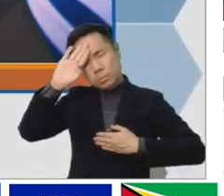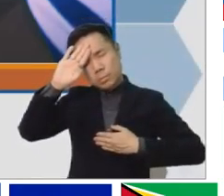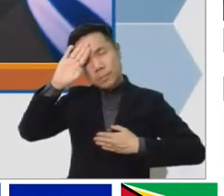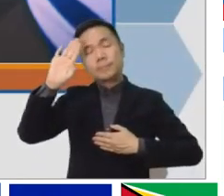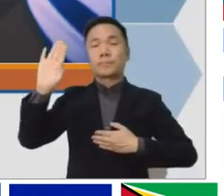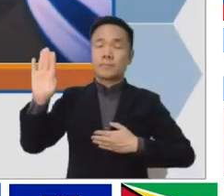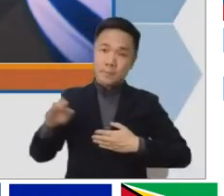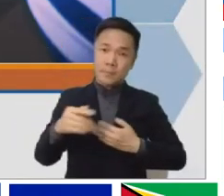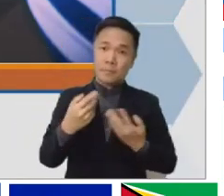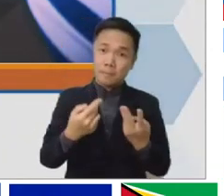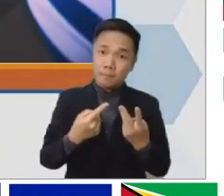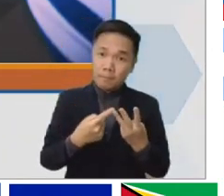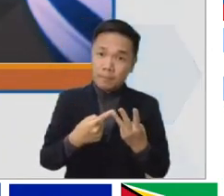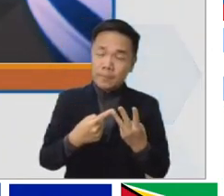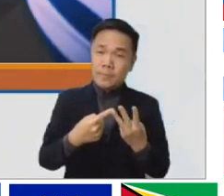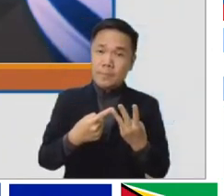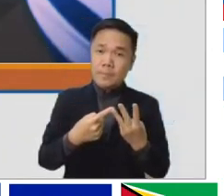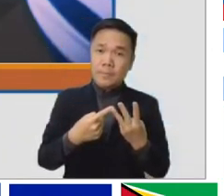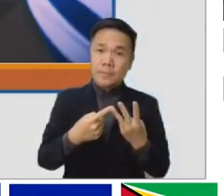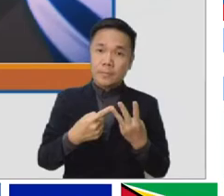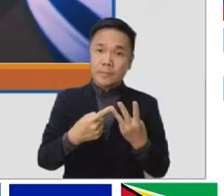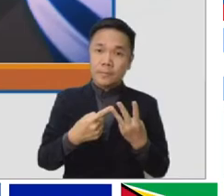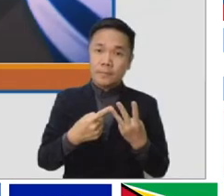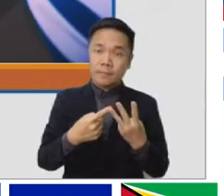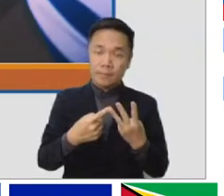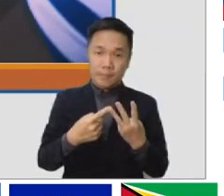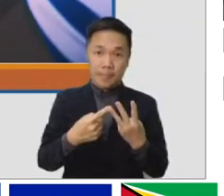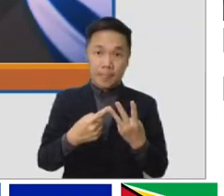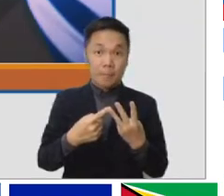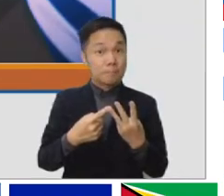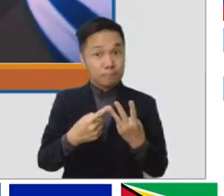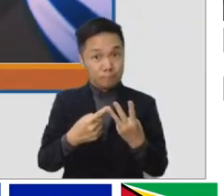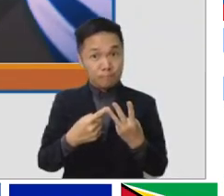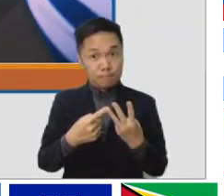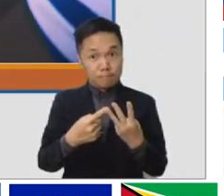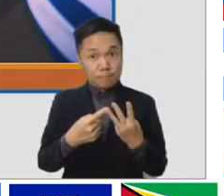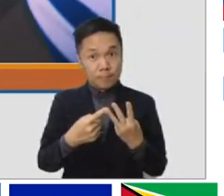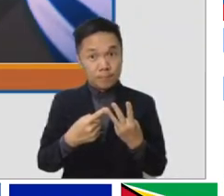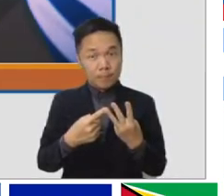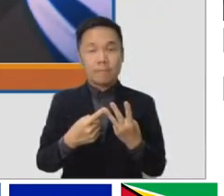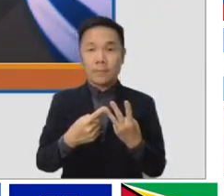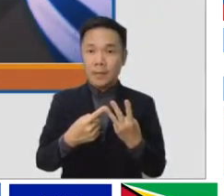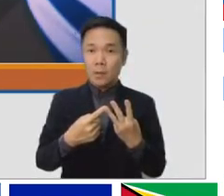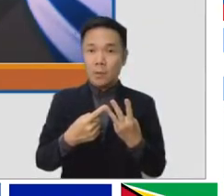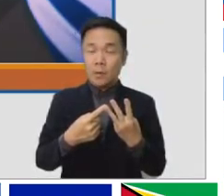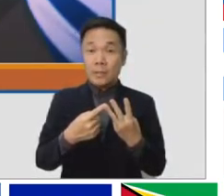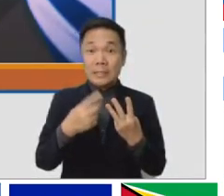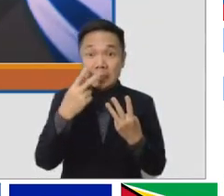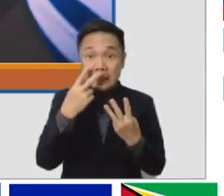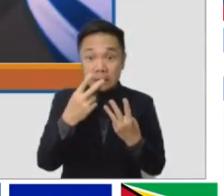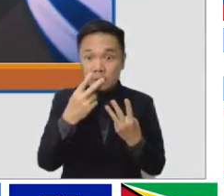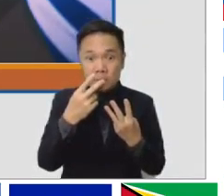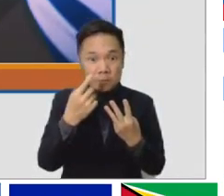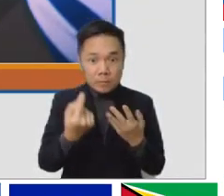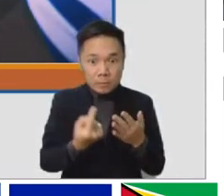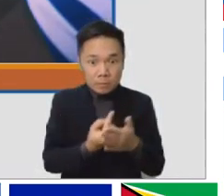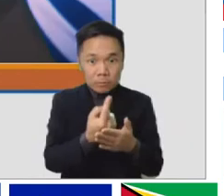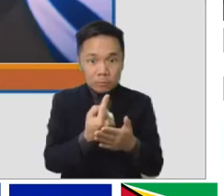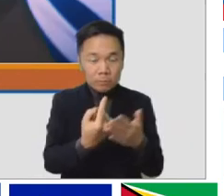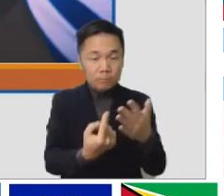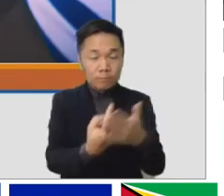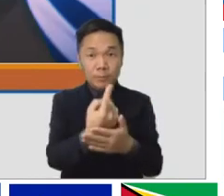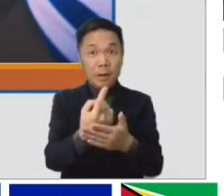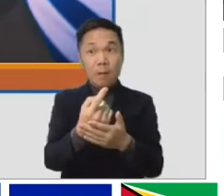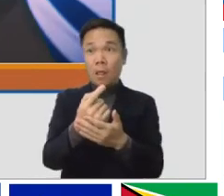issues that we're seeing, or if we are noticing that it's time for the usual disease trend. Next